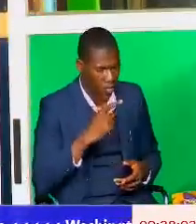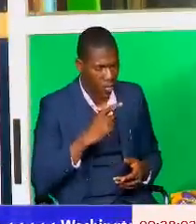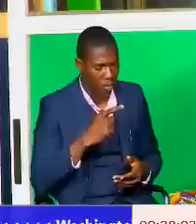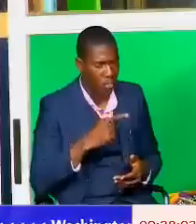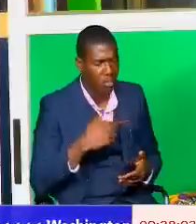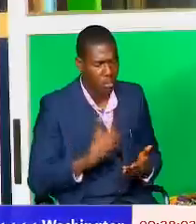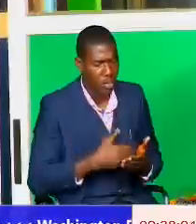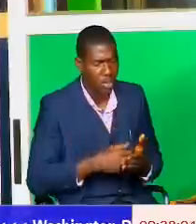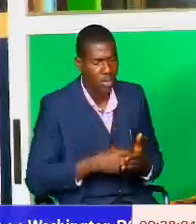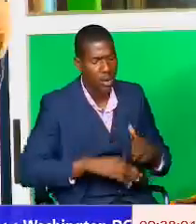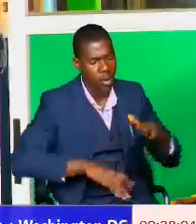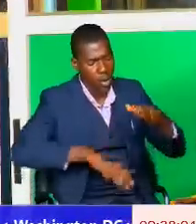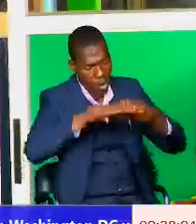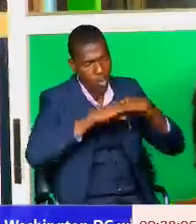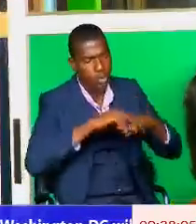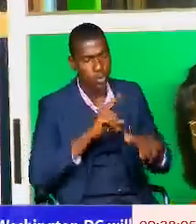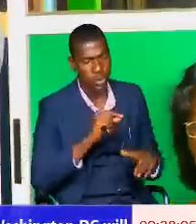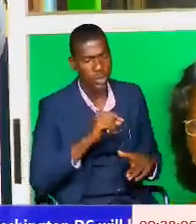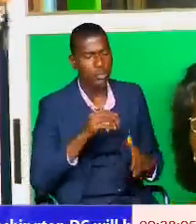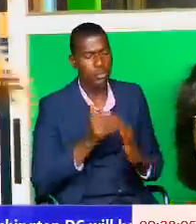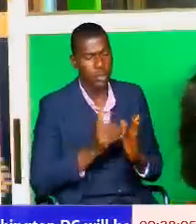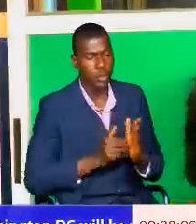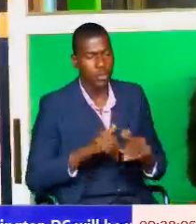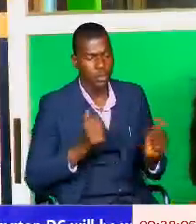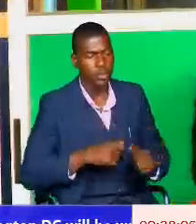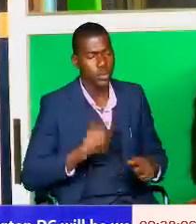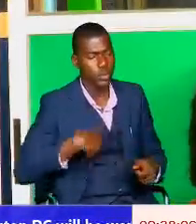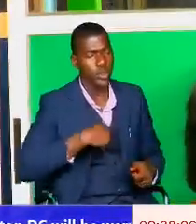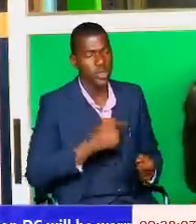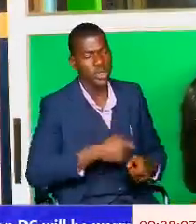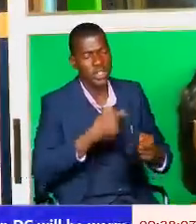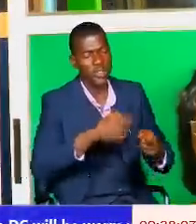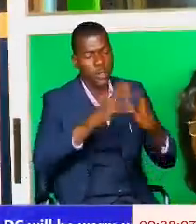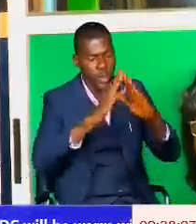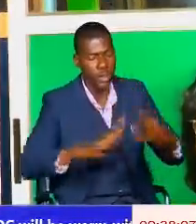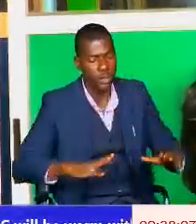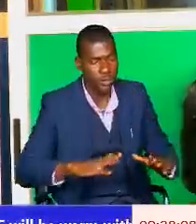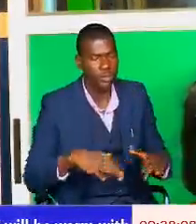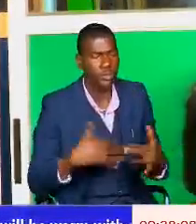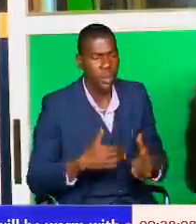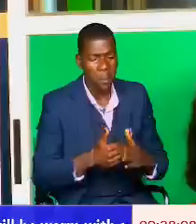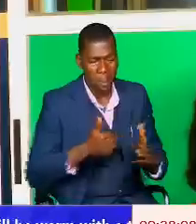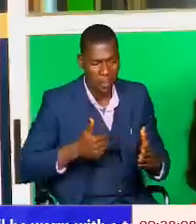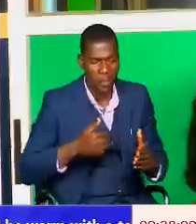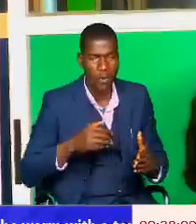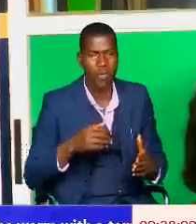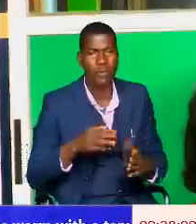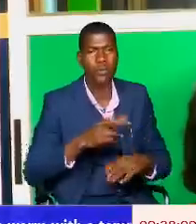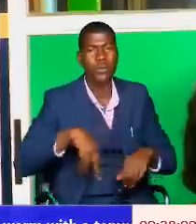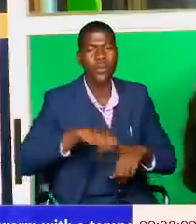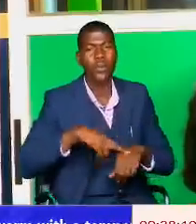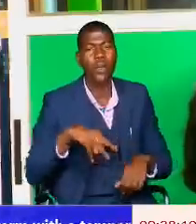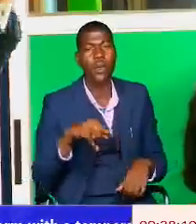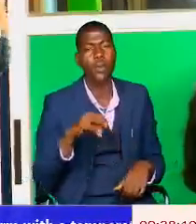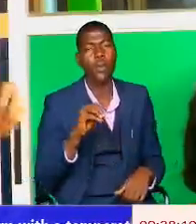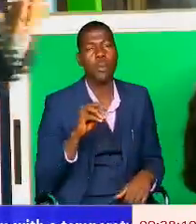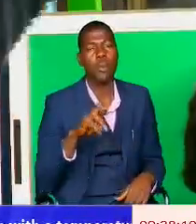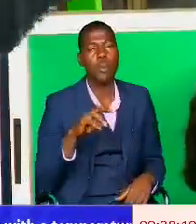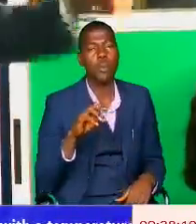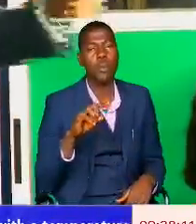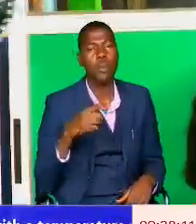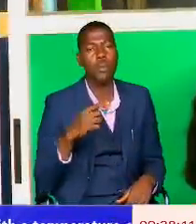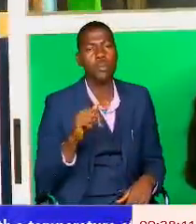complete the 20 million, and then we put you in possession. Now, before Federal Mortgage Bank disburse money to us, they